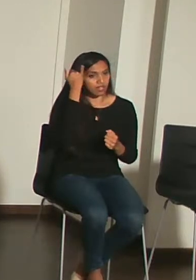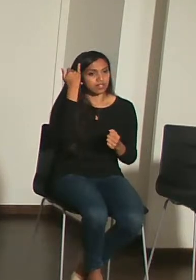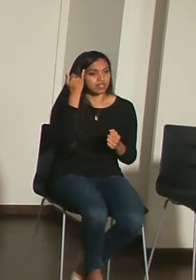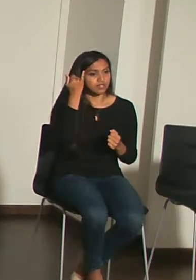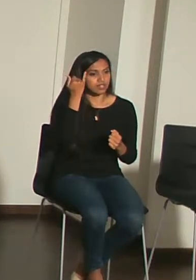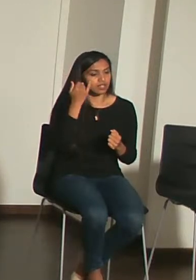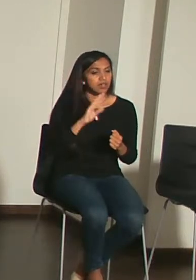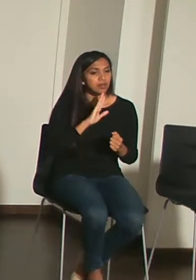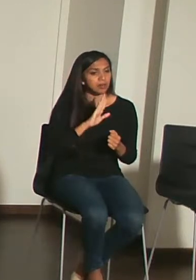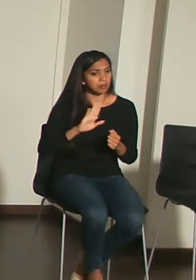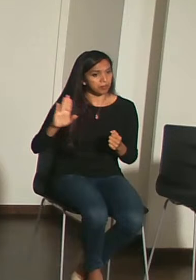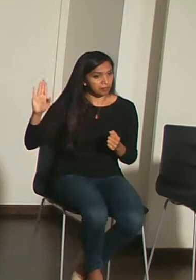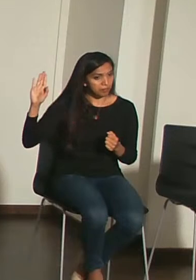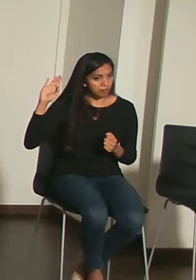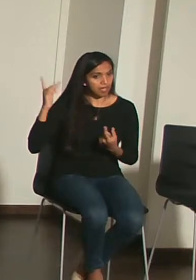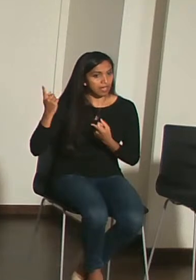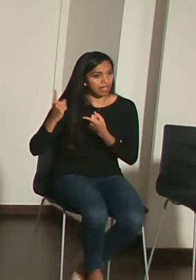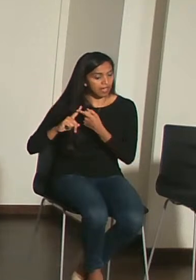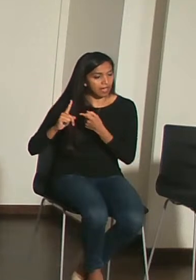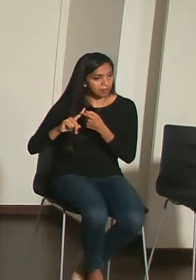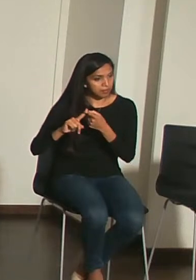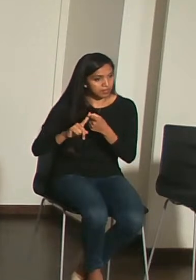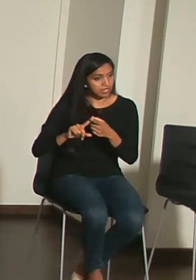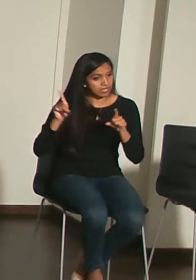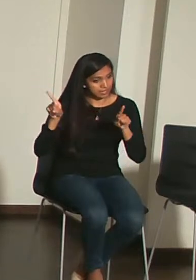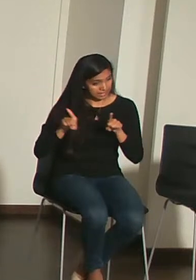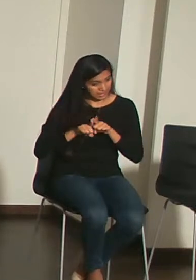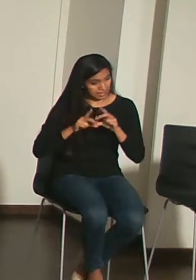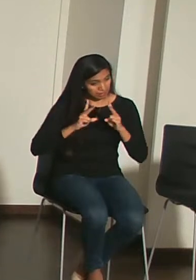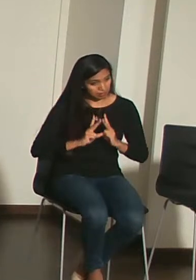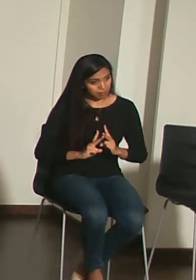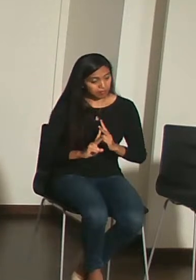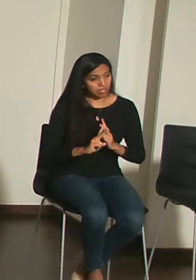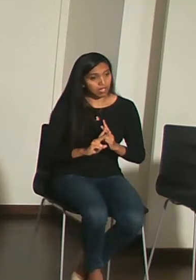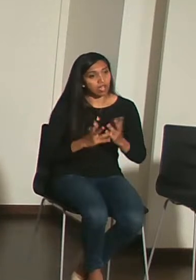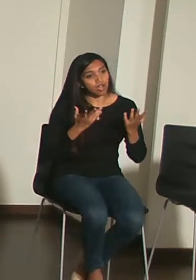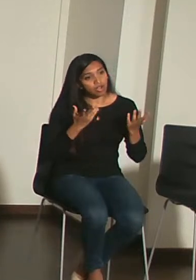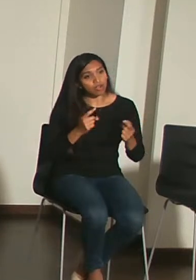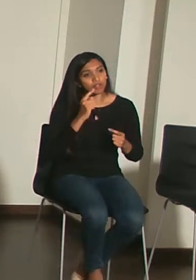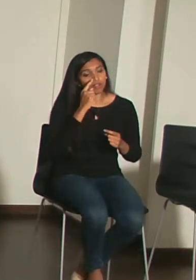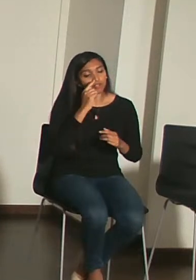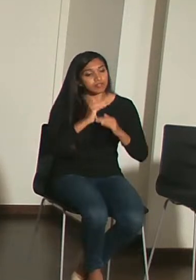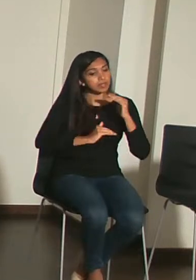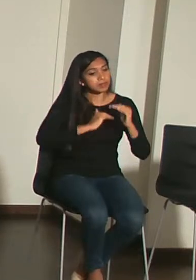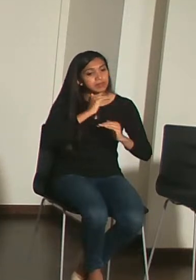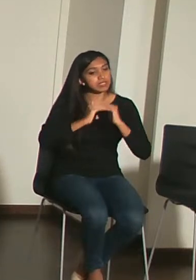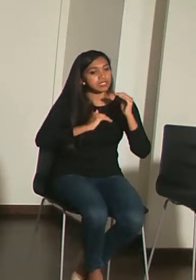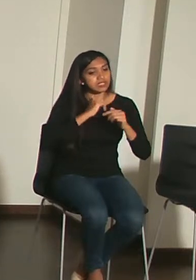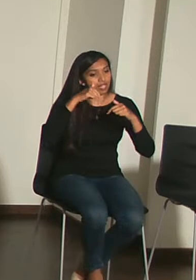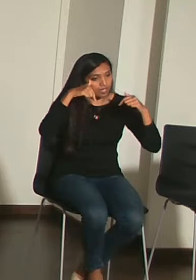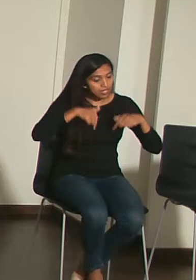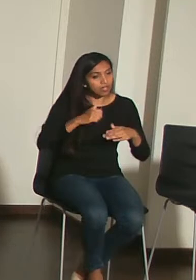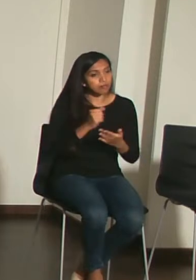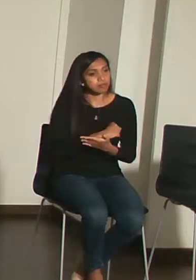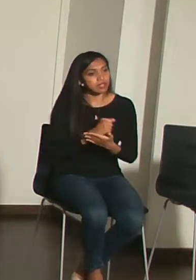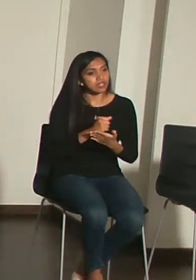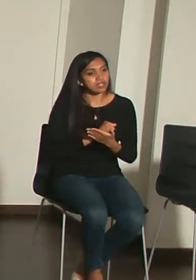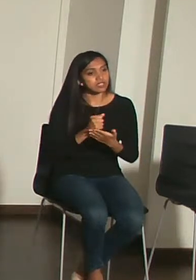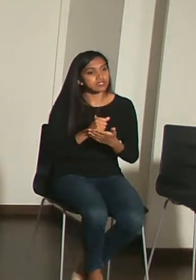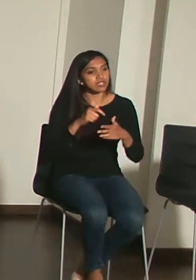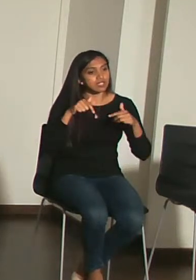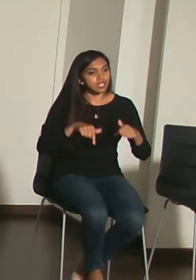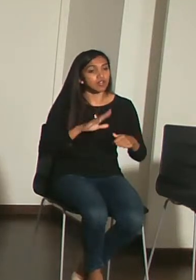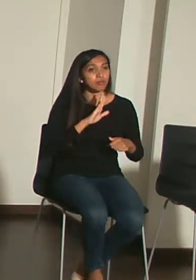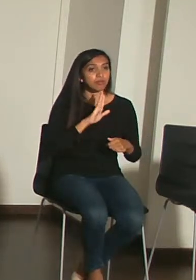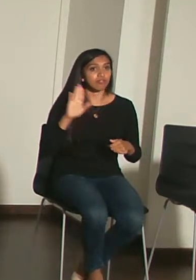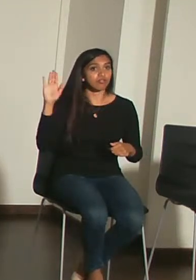has already been claiming their labor? Or do we now think about feminist practice also about a kind of a